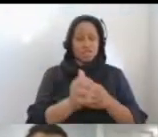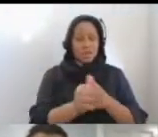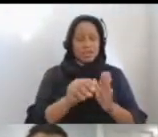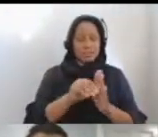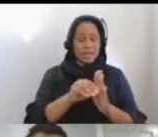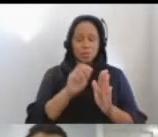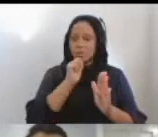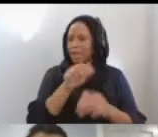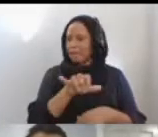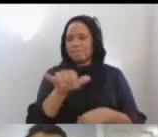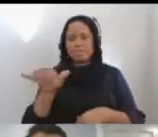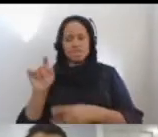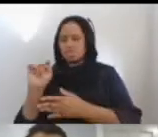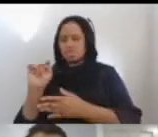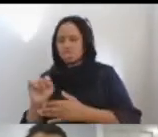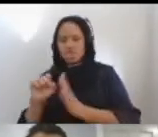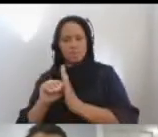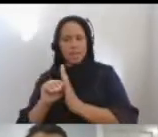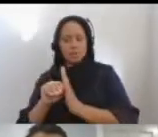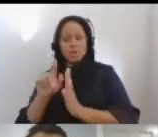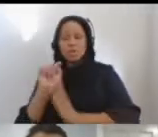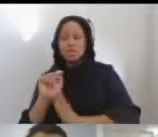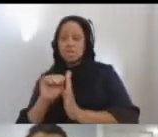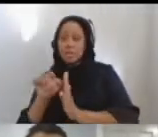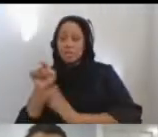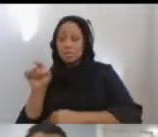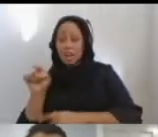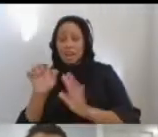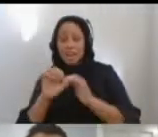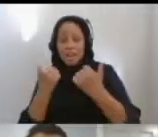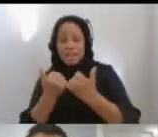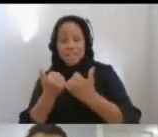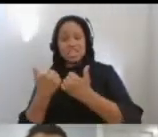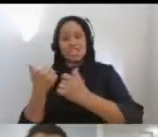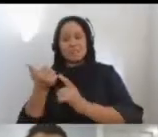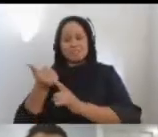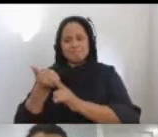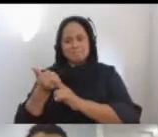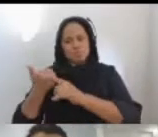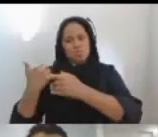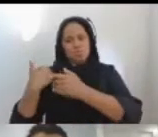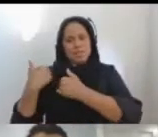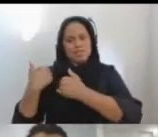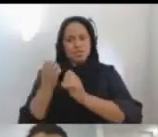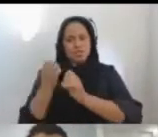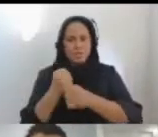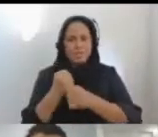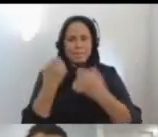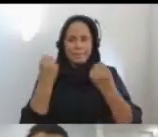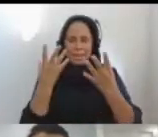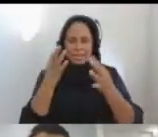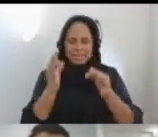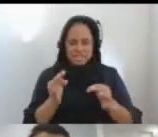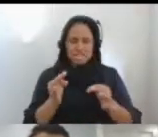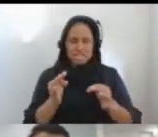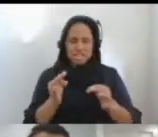traditional model, where in the traditional model, an agency is really responsible for making a lot of these decisions as far as who